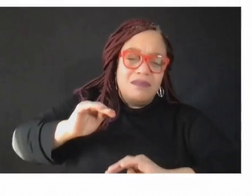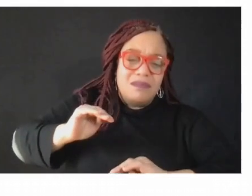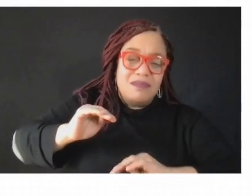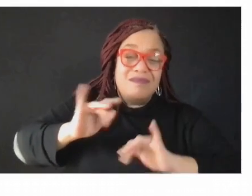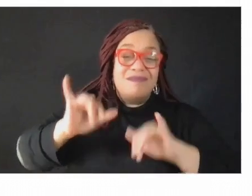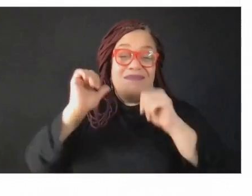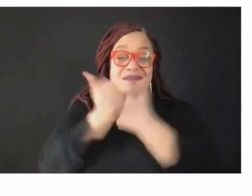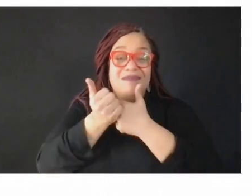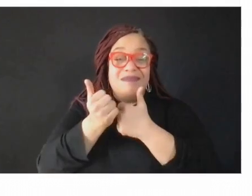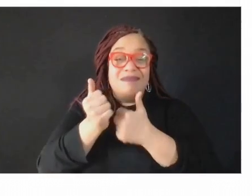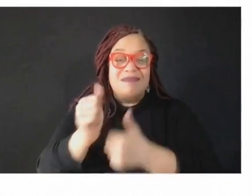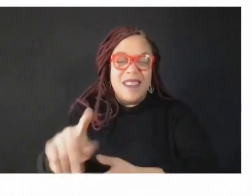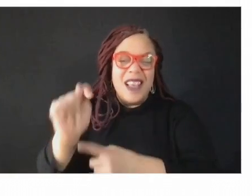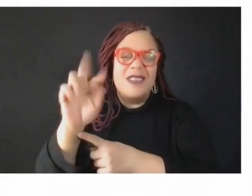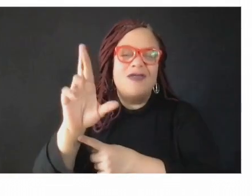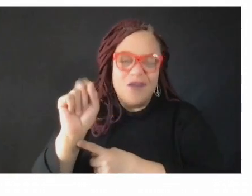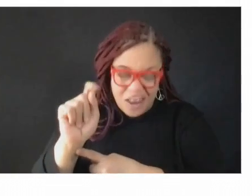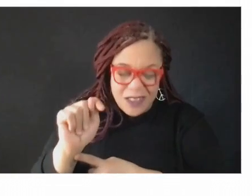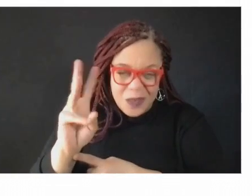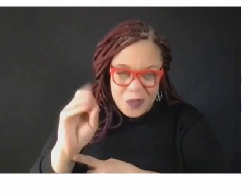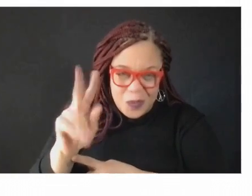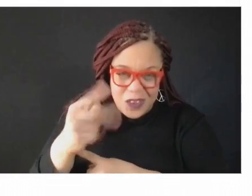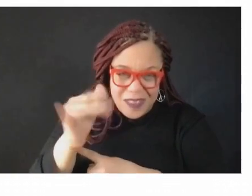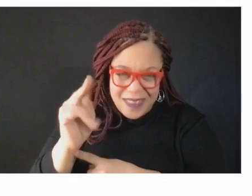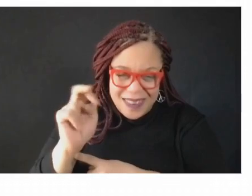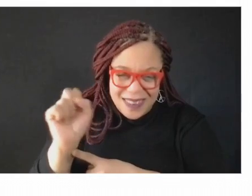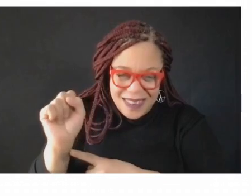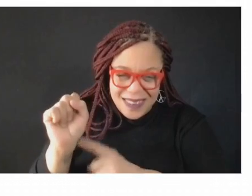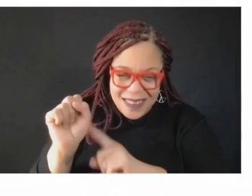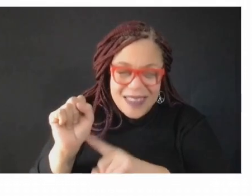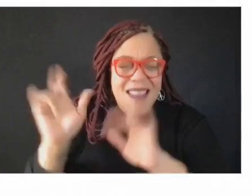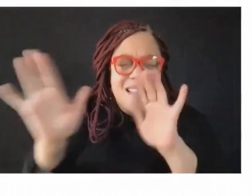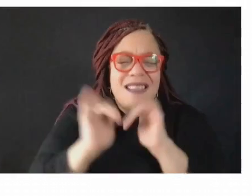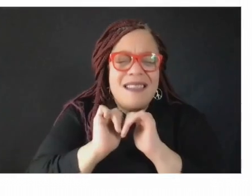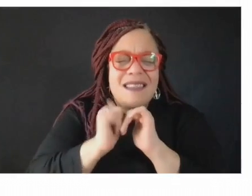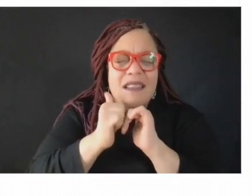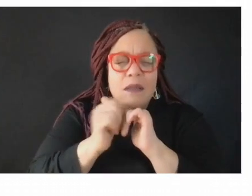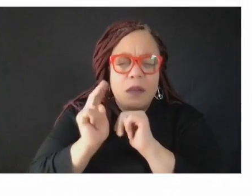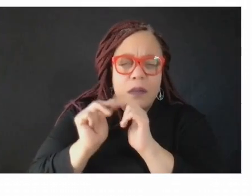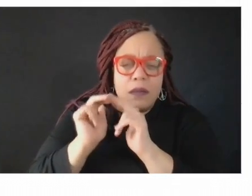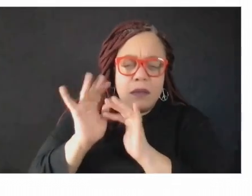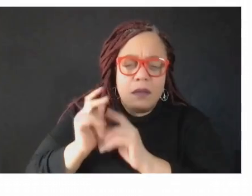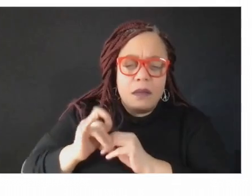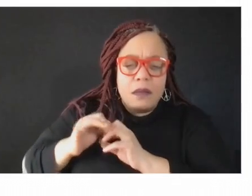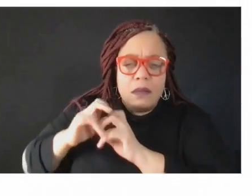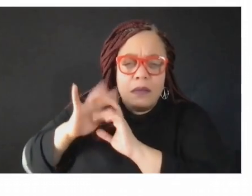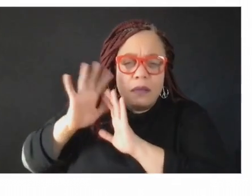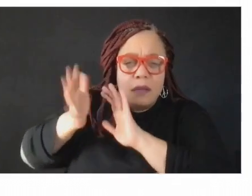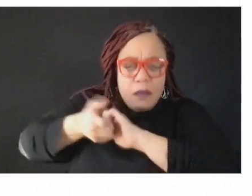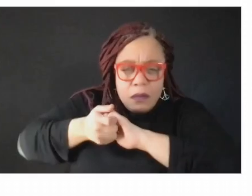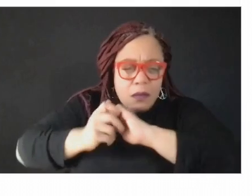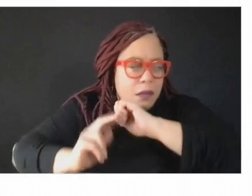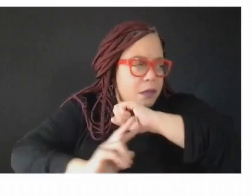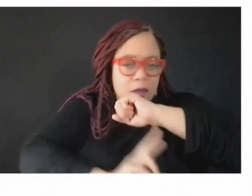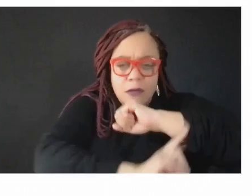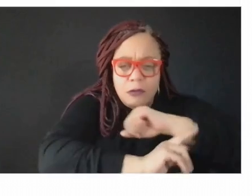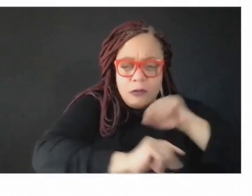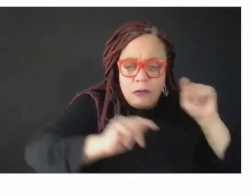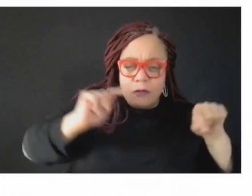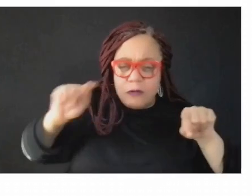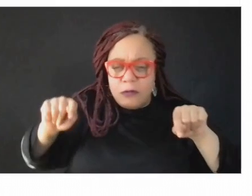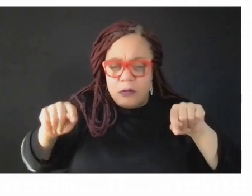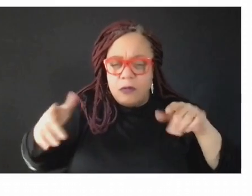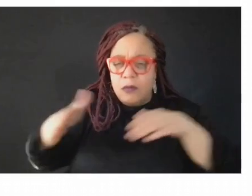build, sustain the capacity, the partnerships, the workforce to address these